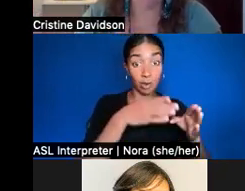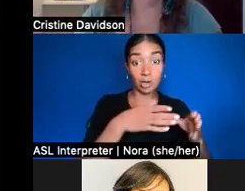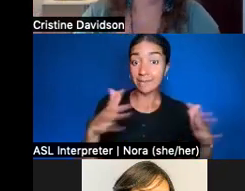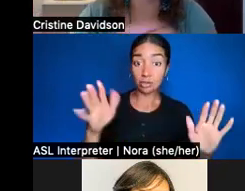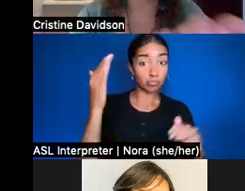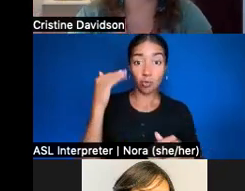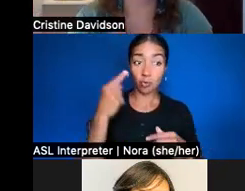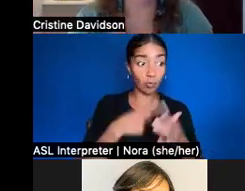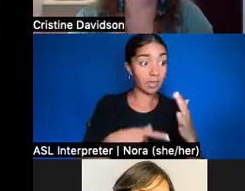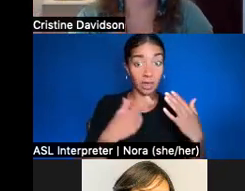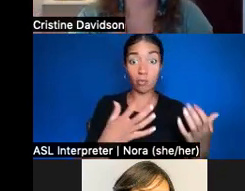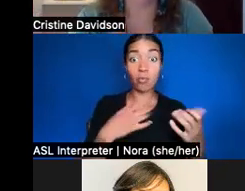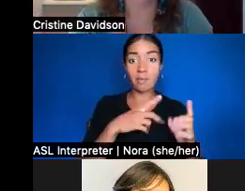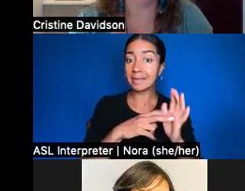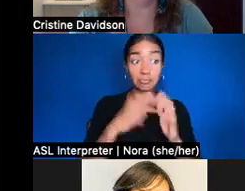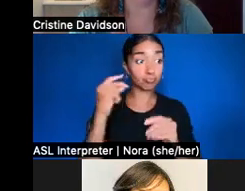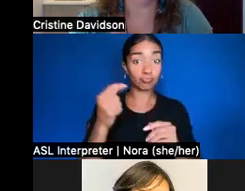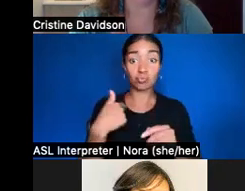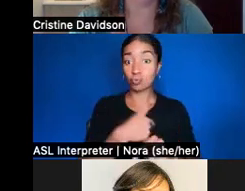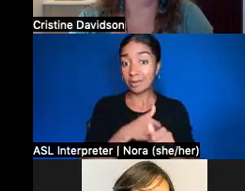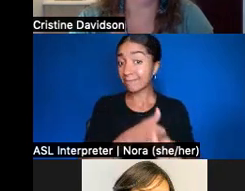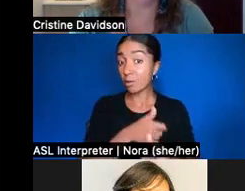do it, right?